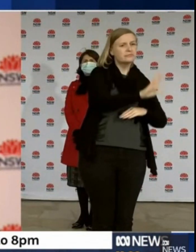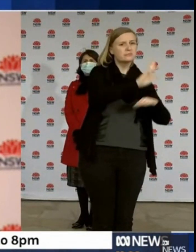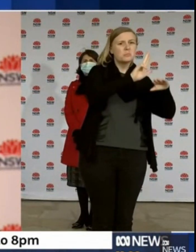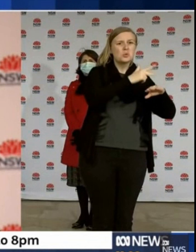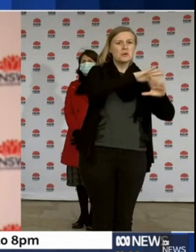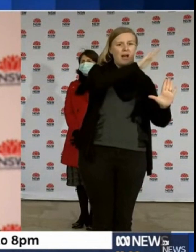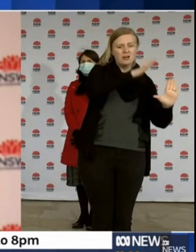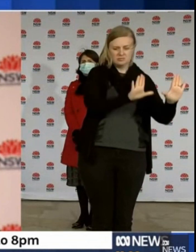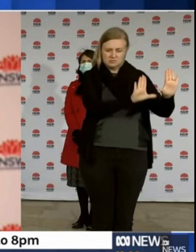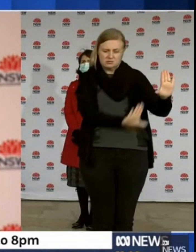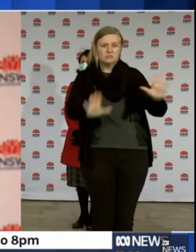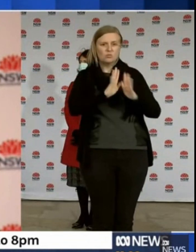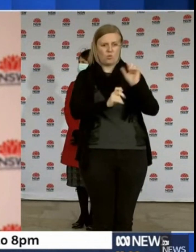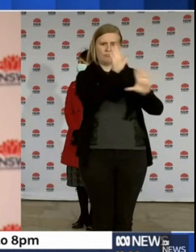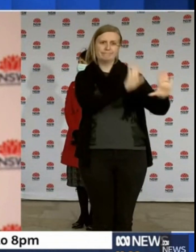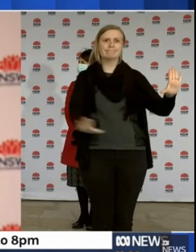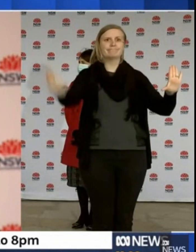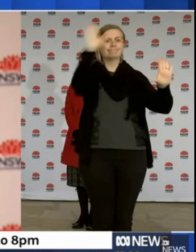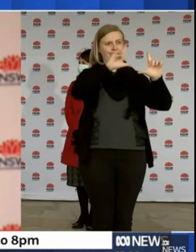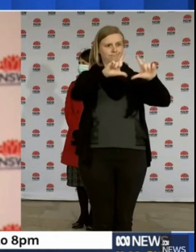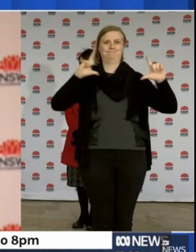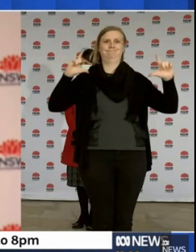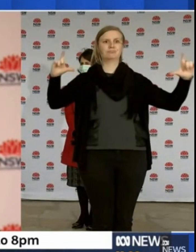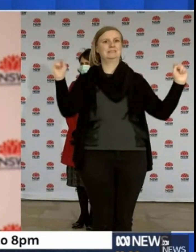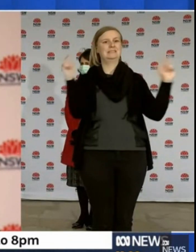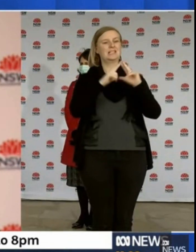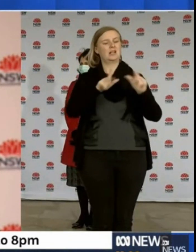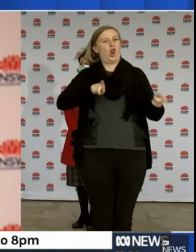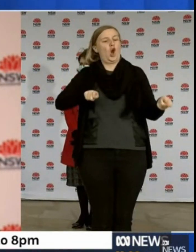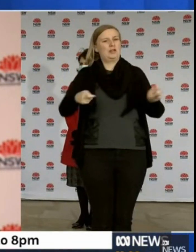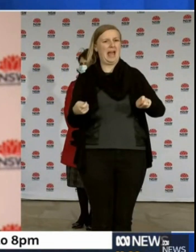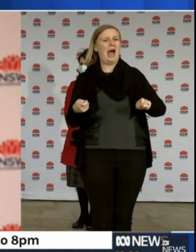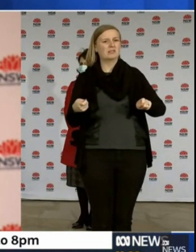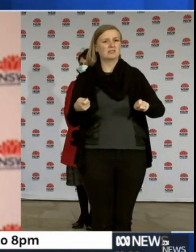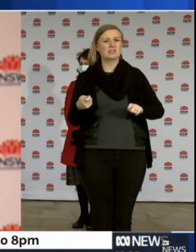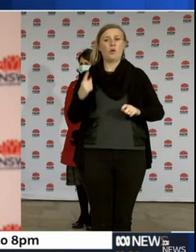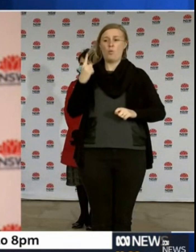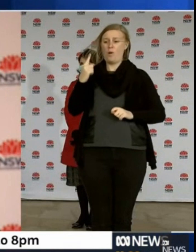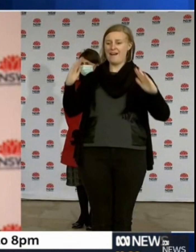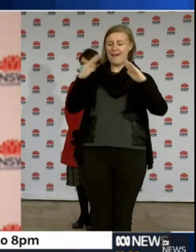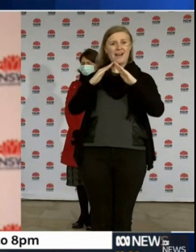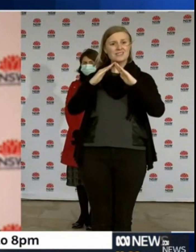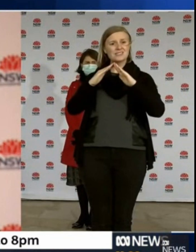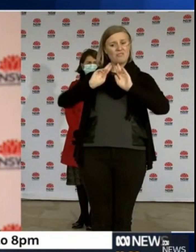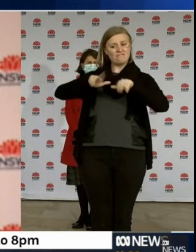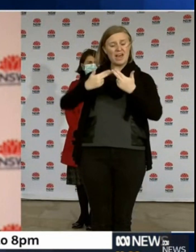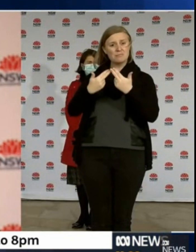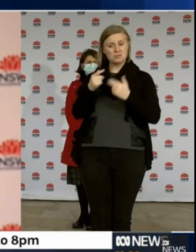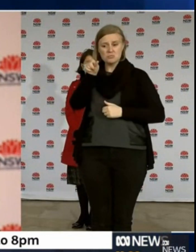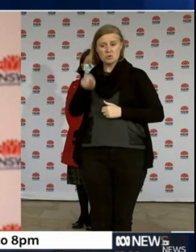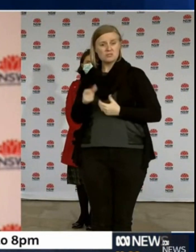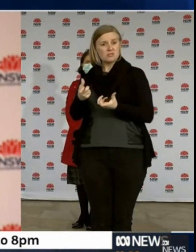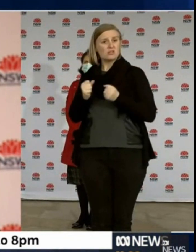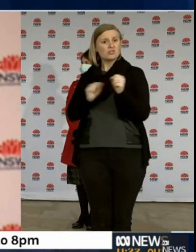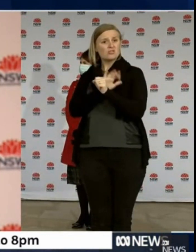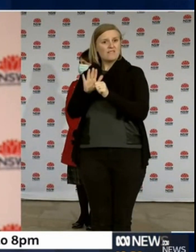are positive, there certainly is a risk to their household, but hopefully if they've followed the stay-at-home orders, even if they've gone out to the